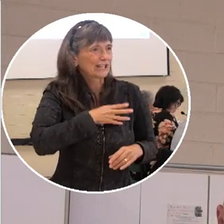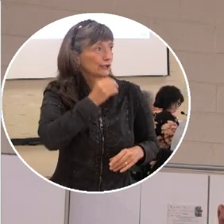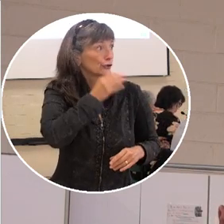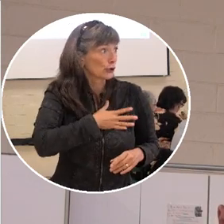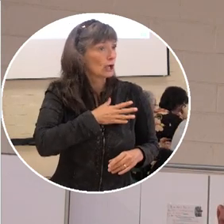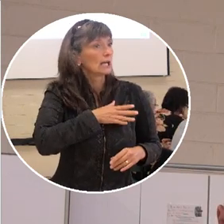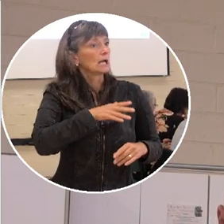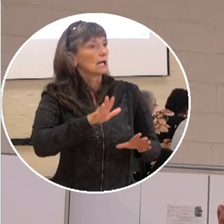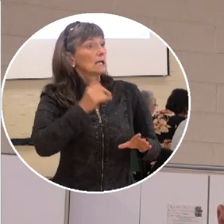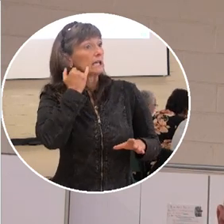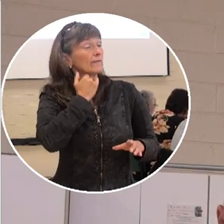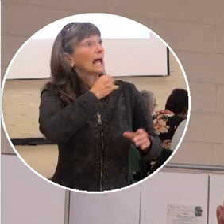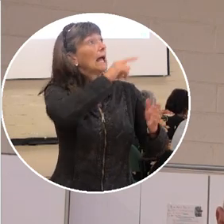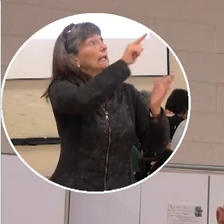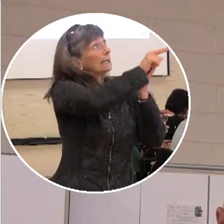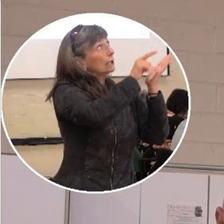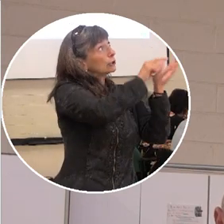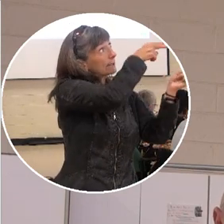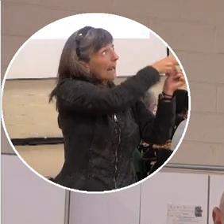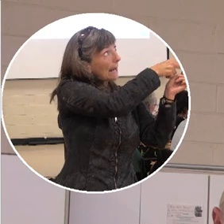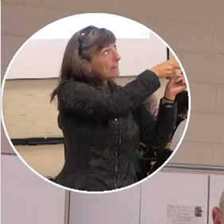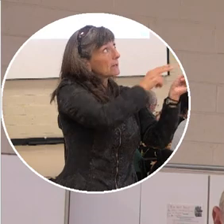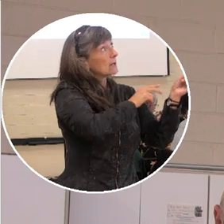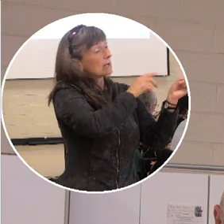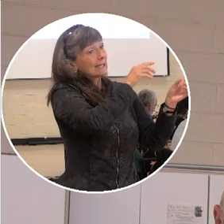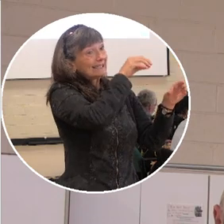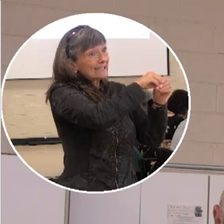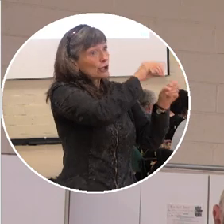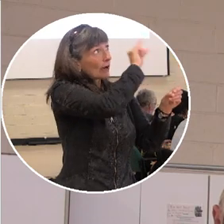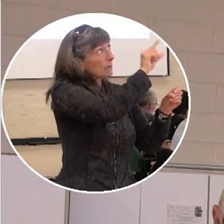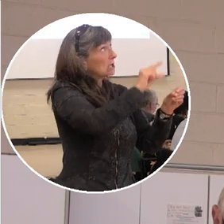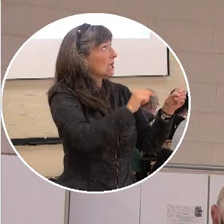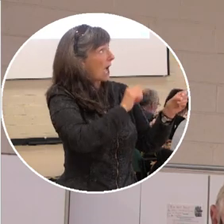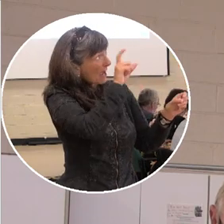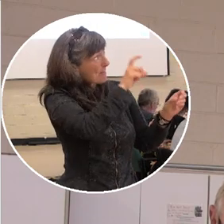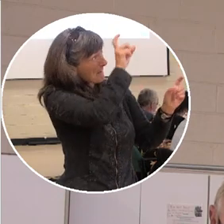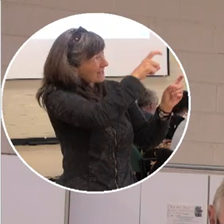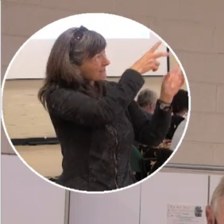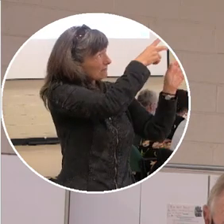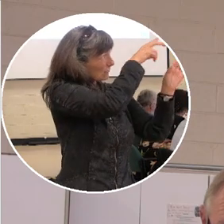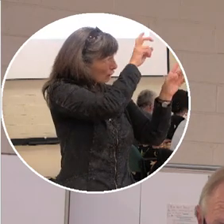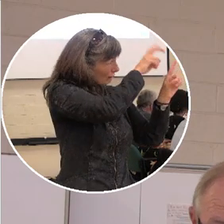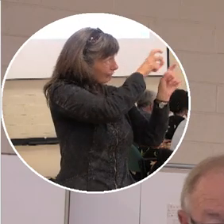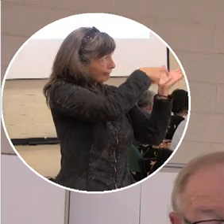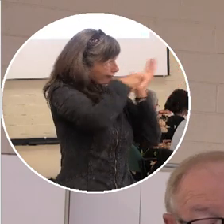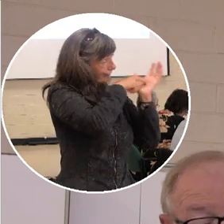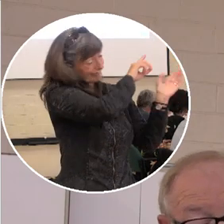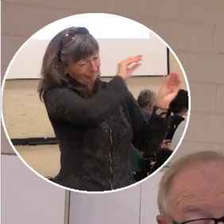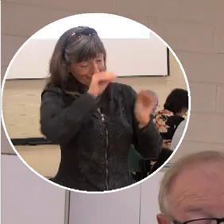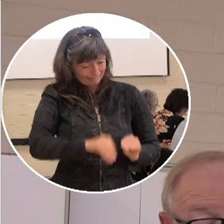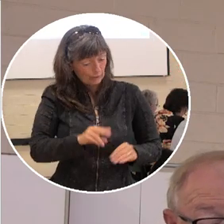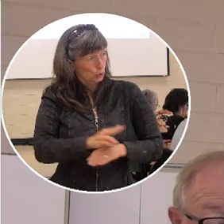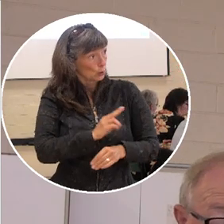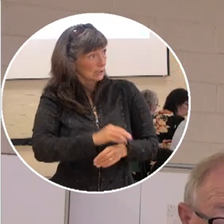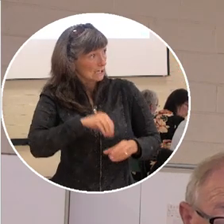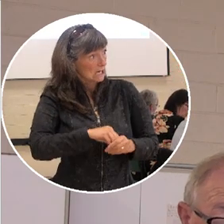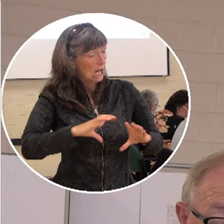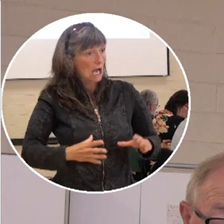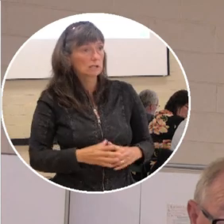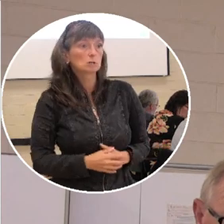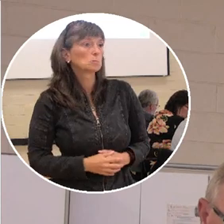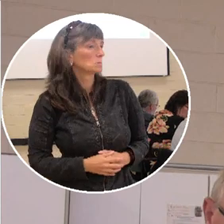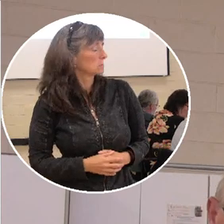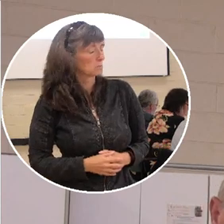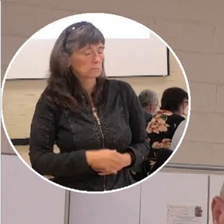legal name or gender. In the event of such a request, the school administrator will make the necessary changes to